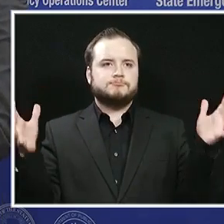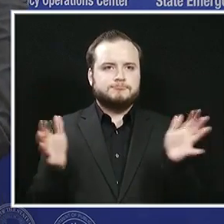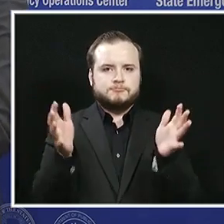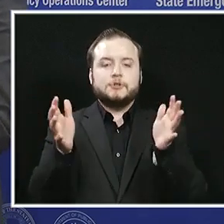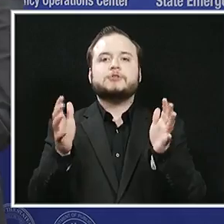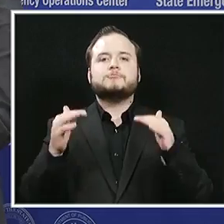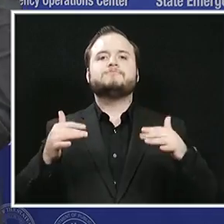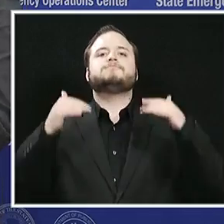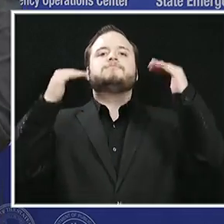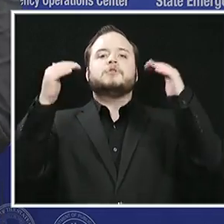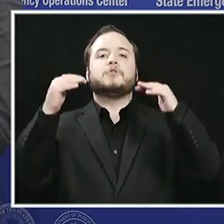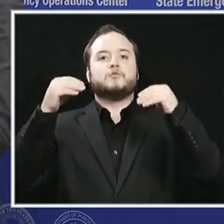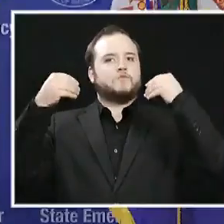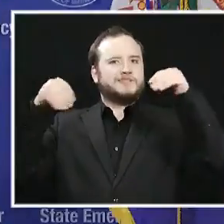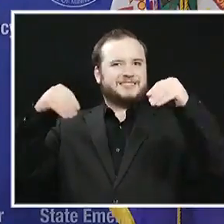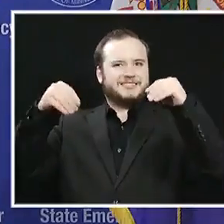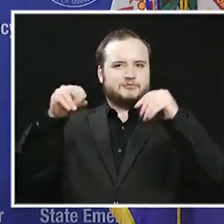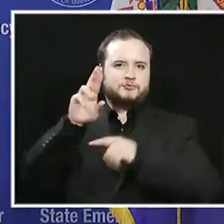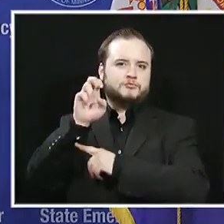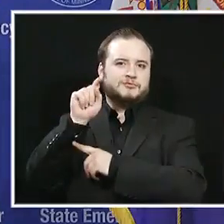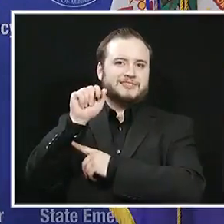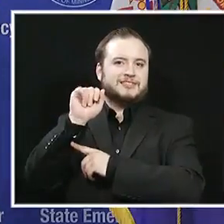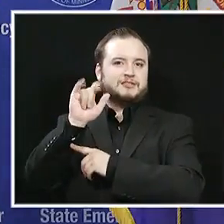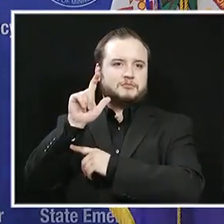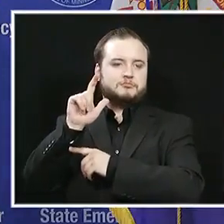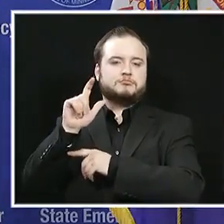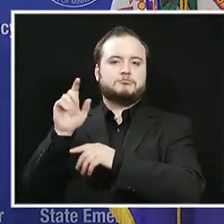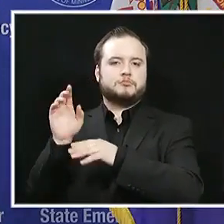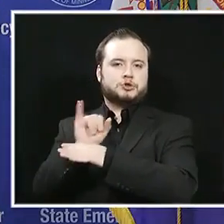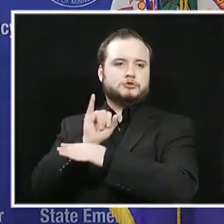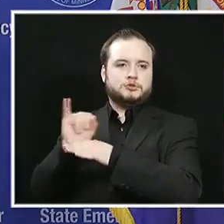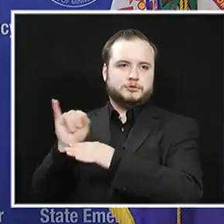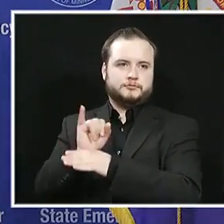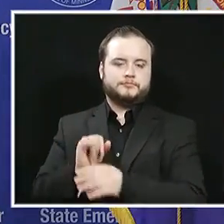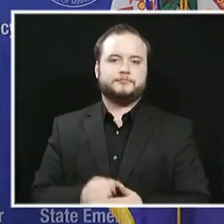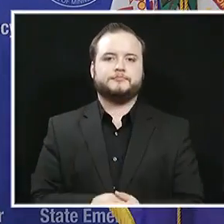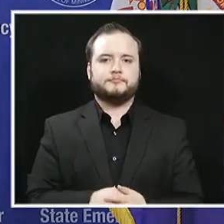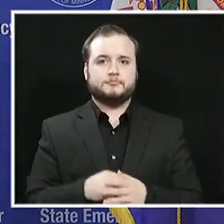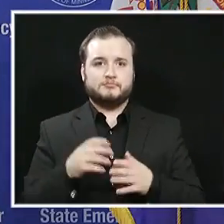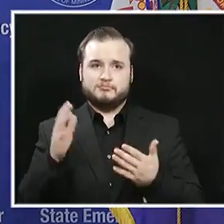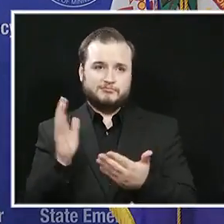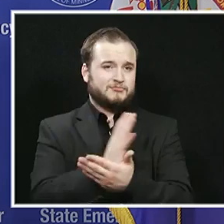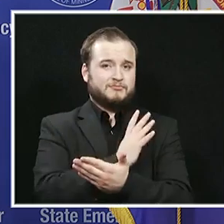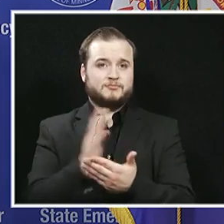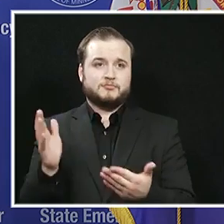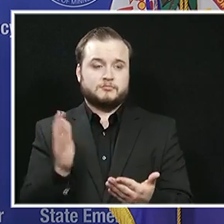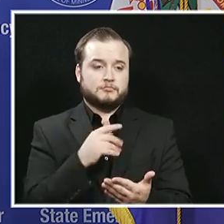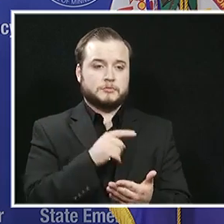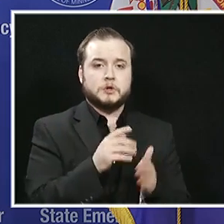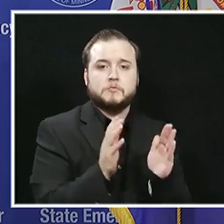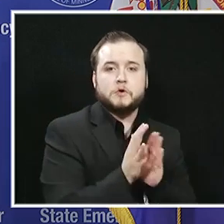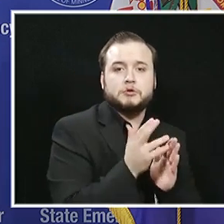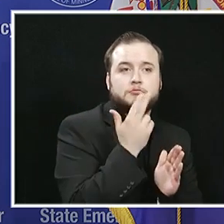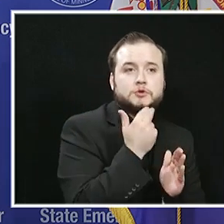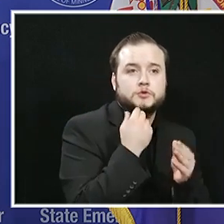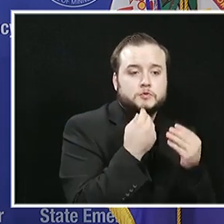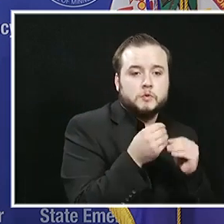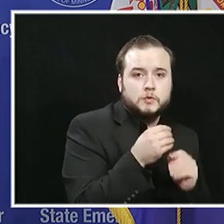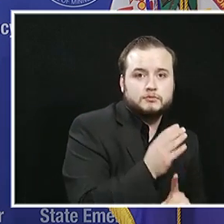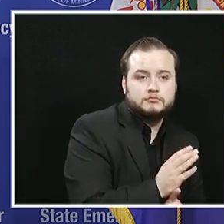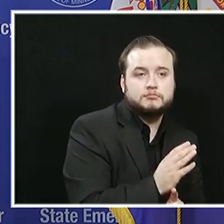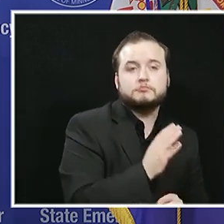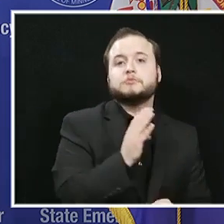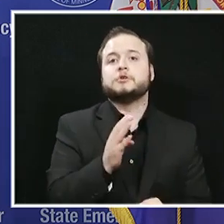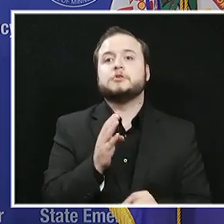membership is interesting. It ranges from the smallest of small Main Street shops to sort of your multi-mid-size retail operations and even some of the